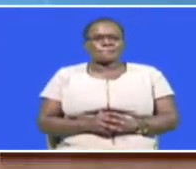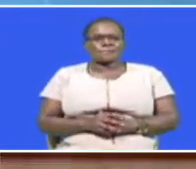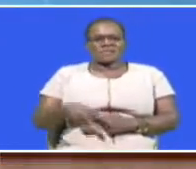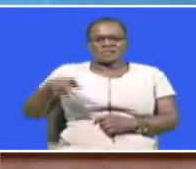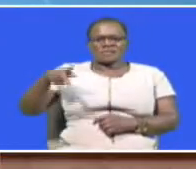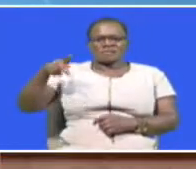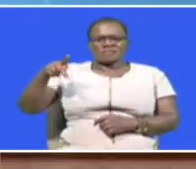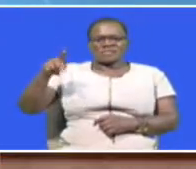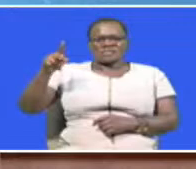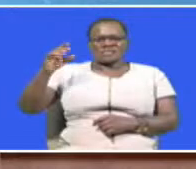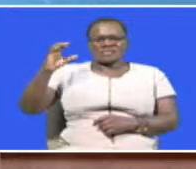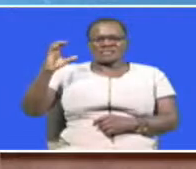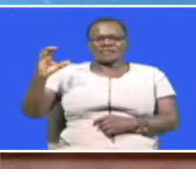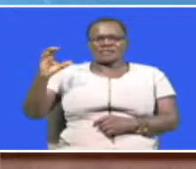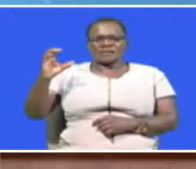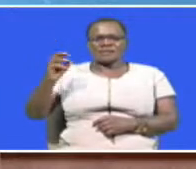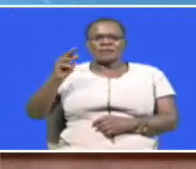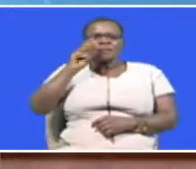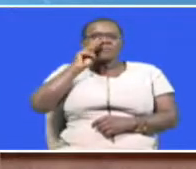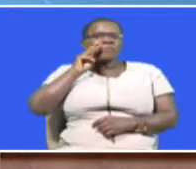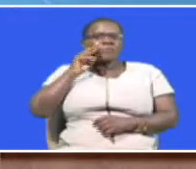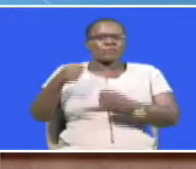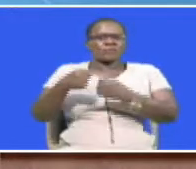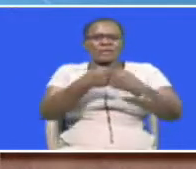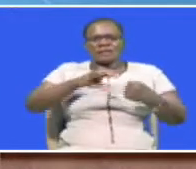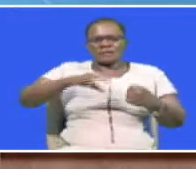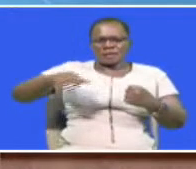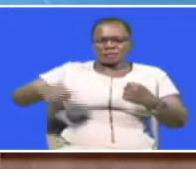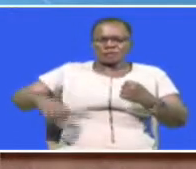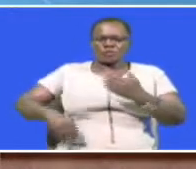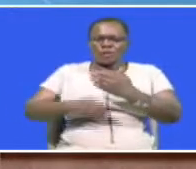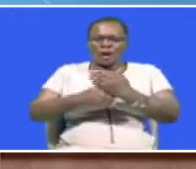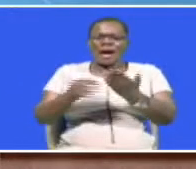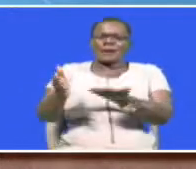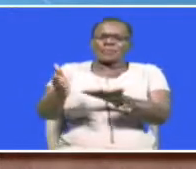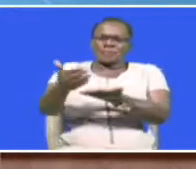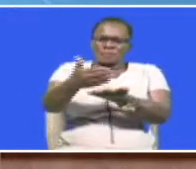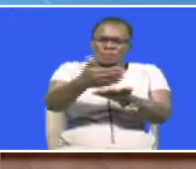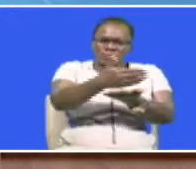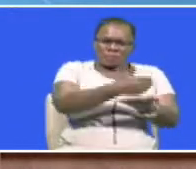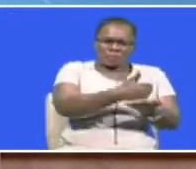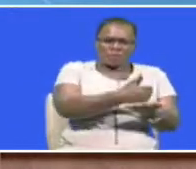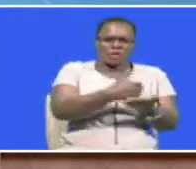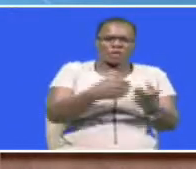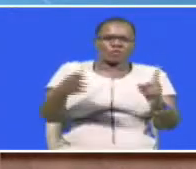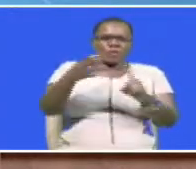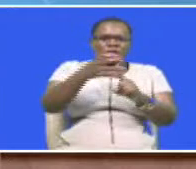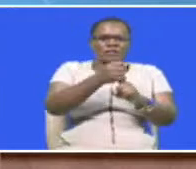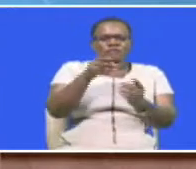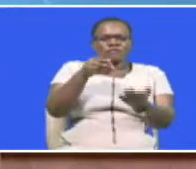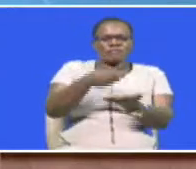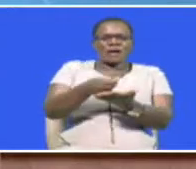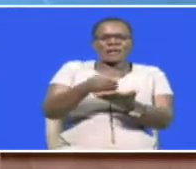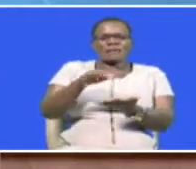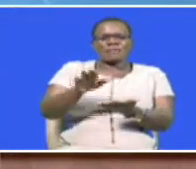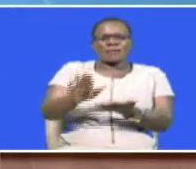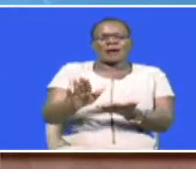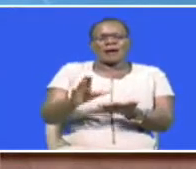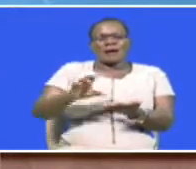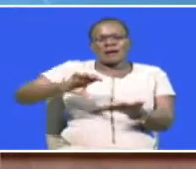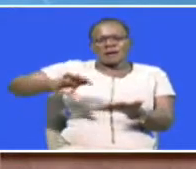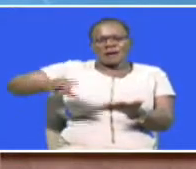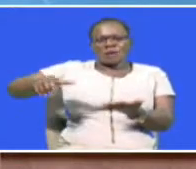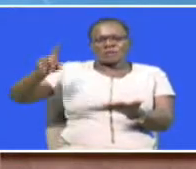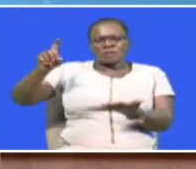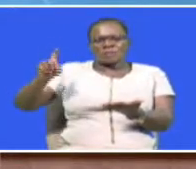Prime Cabinet Secretary Musalia Mudavadi has challenged counties to boost their own source revenue to meet their fiscal deficits. He says